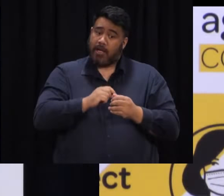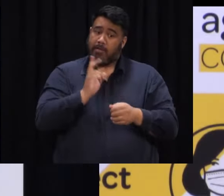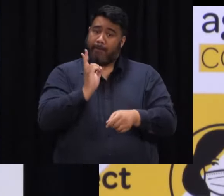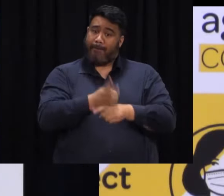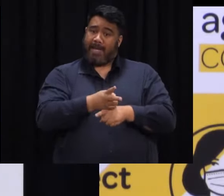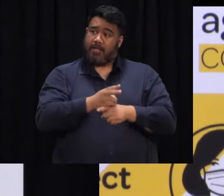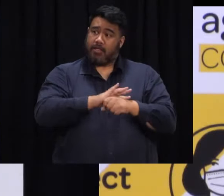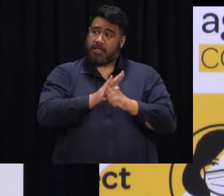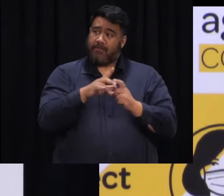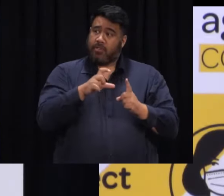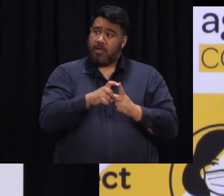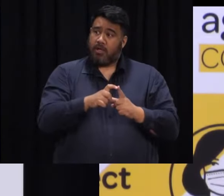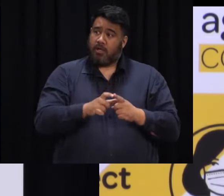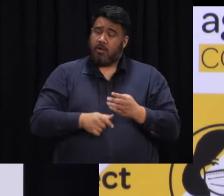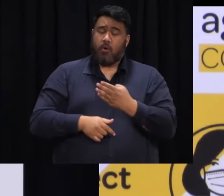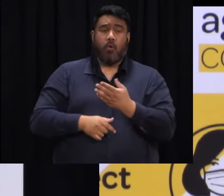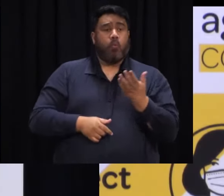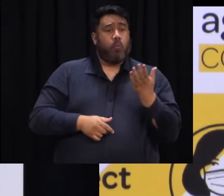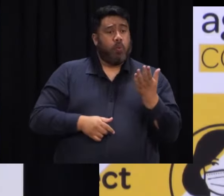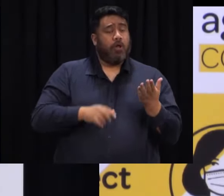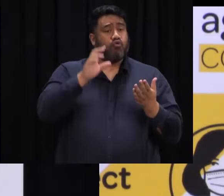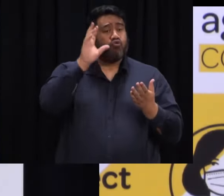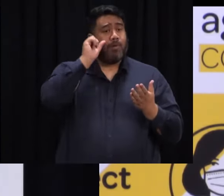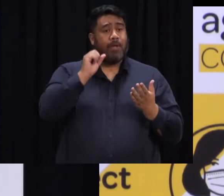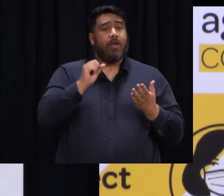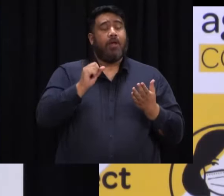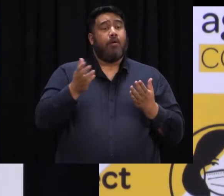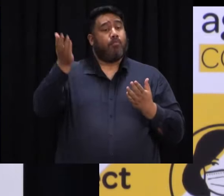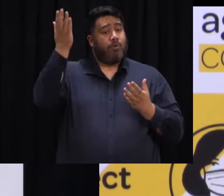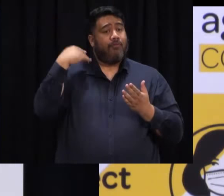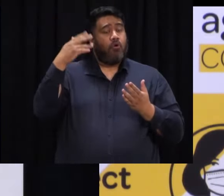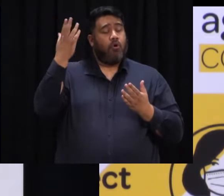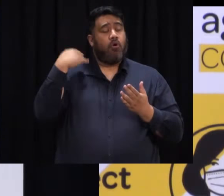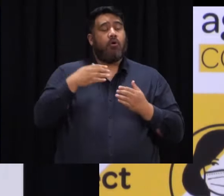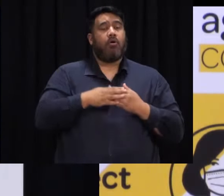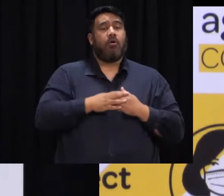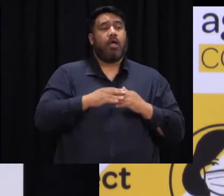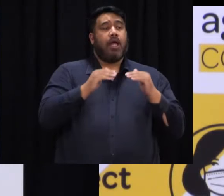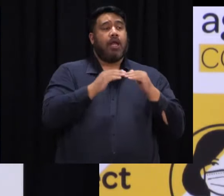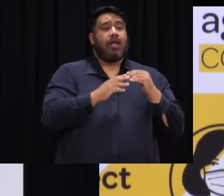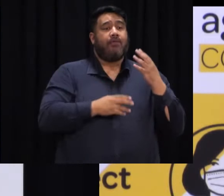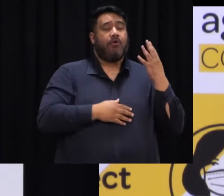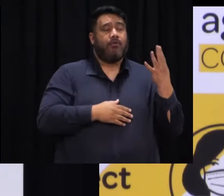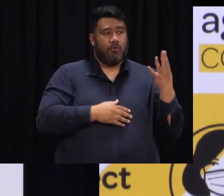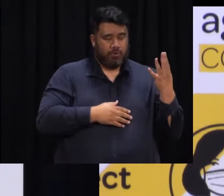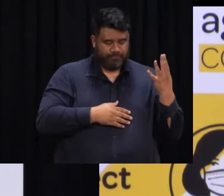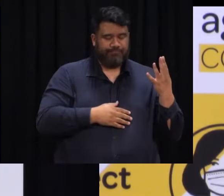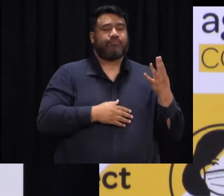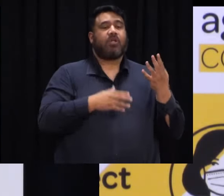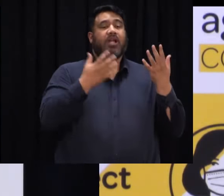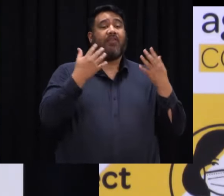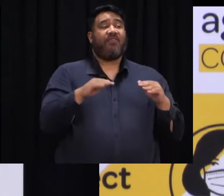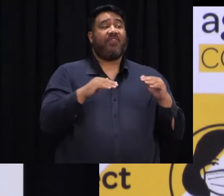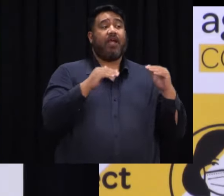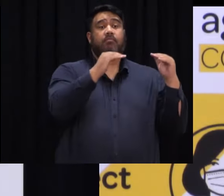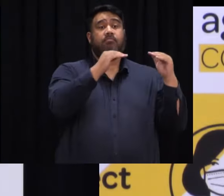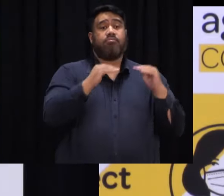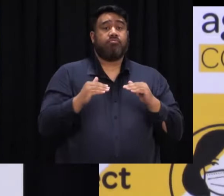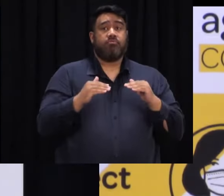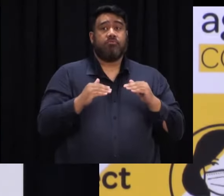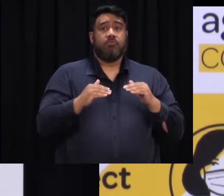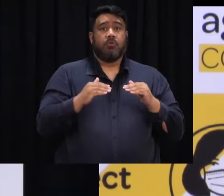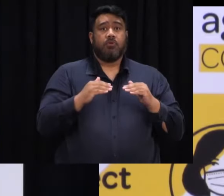level 3 has been the place we have moved to first for every other outbreak that we have had to date